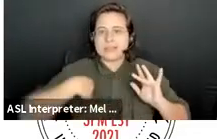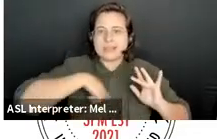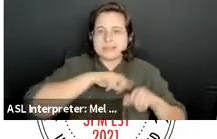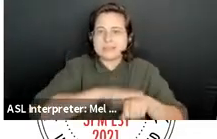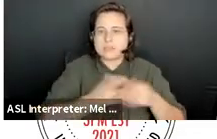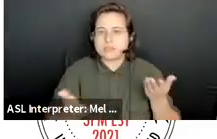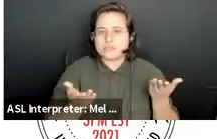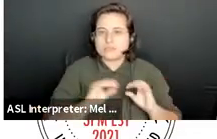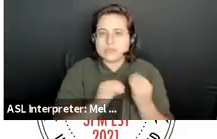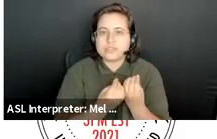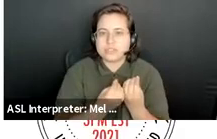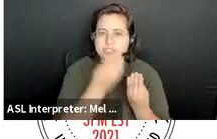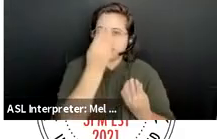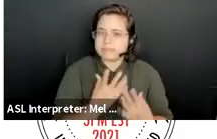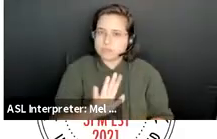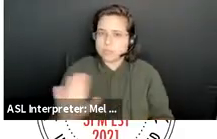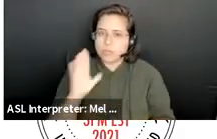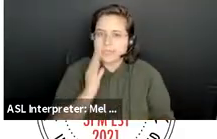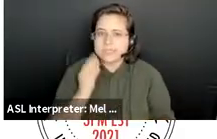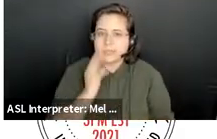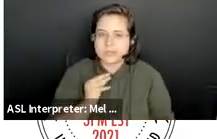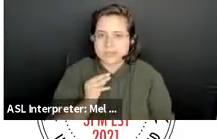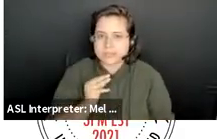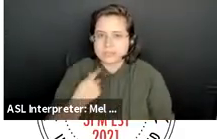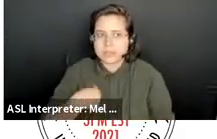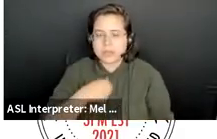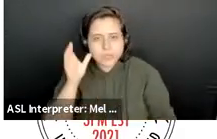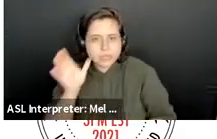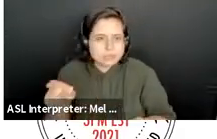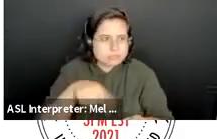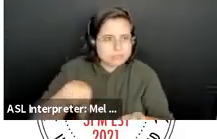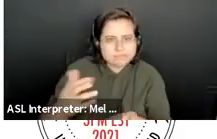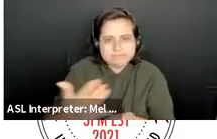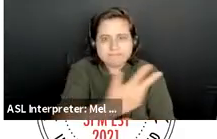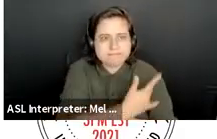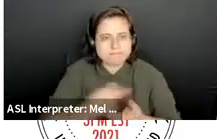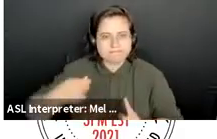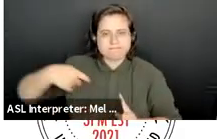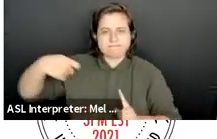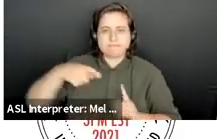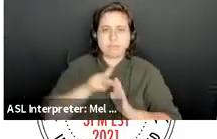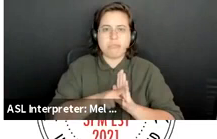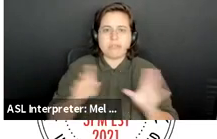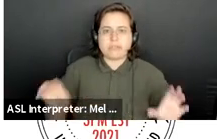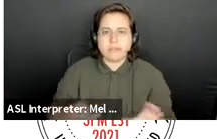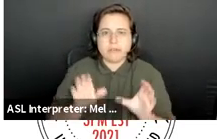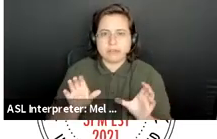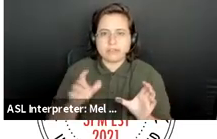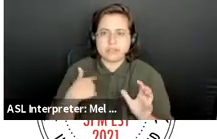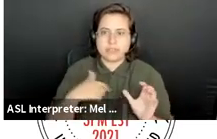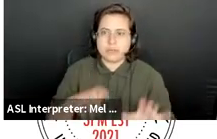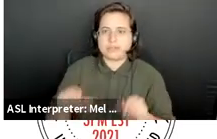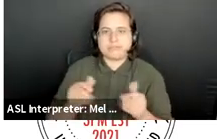organizations, informed of your experience, because what we hear from you really does fuel the policy action that we take